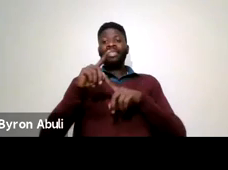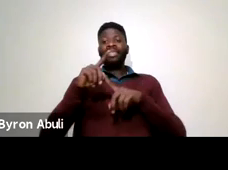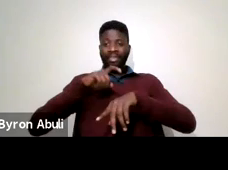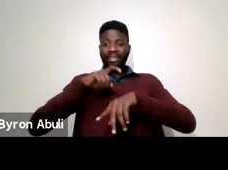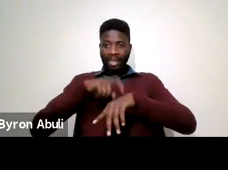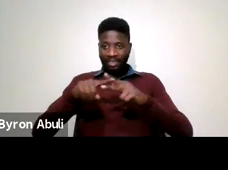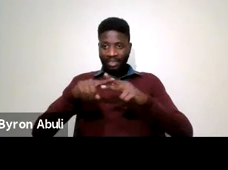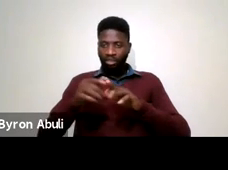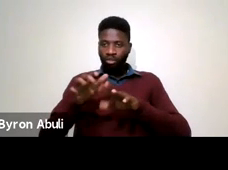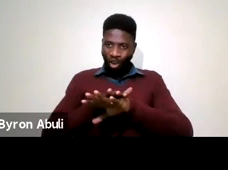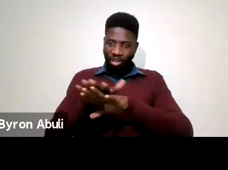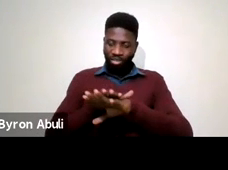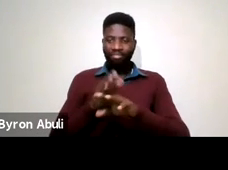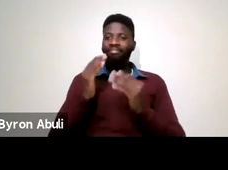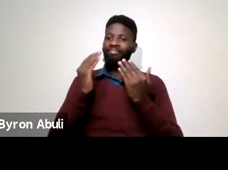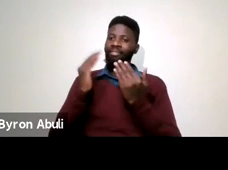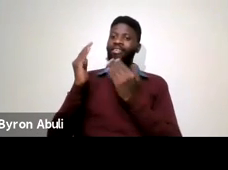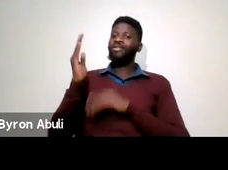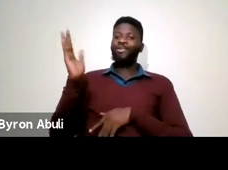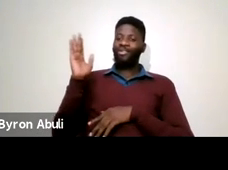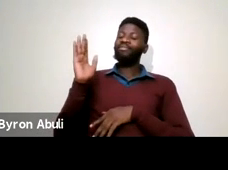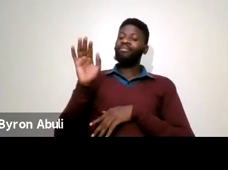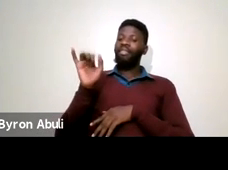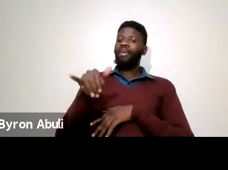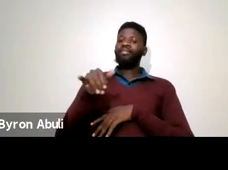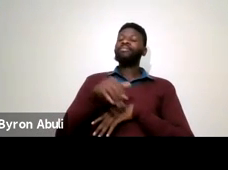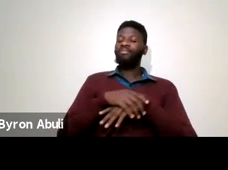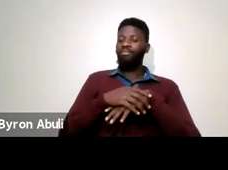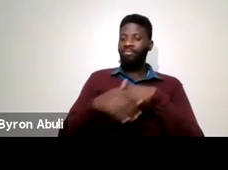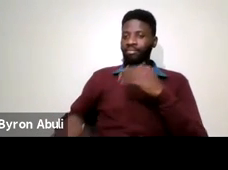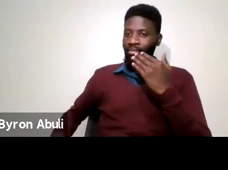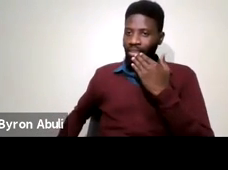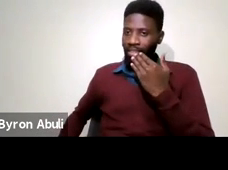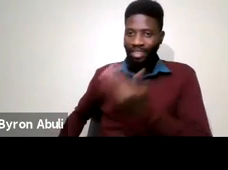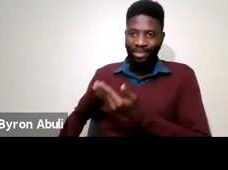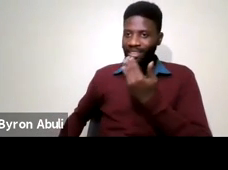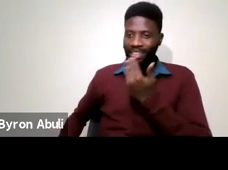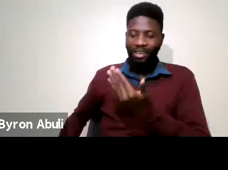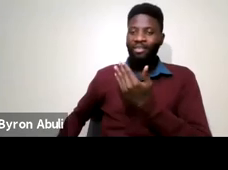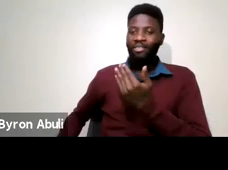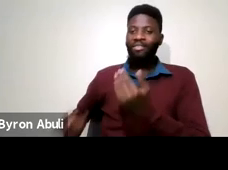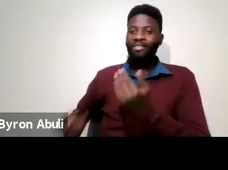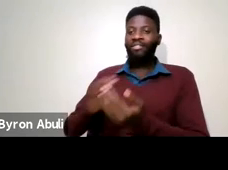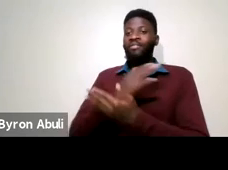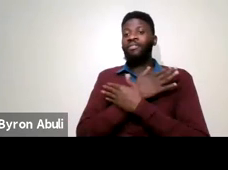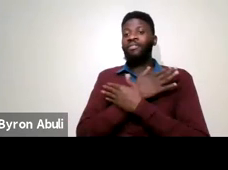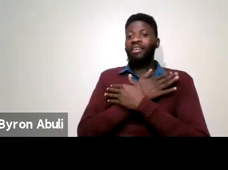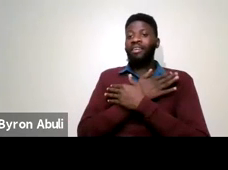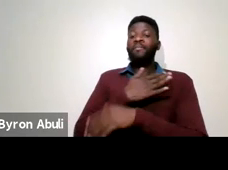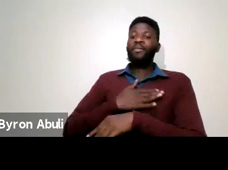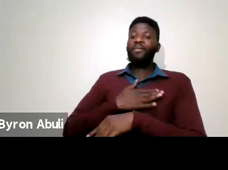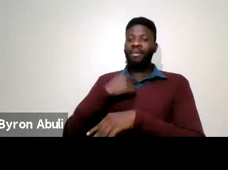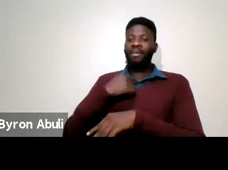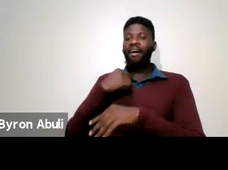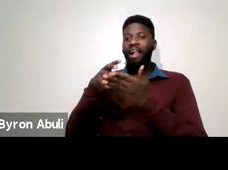thank God. That is it. Thank you so much, my friend. So I have learned one thing from you. It